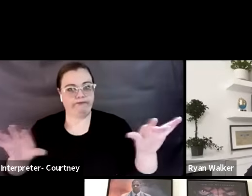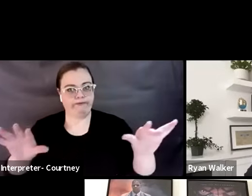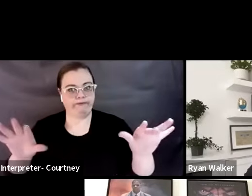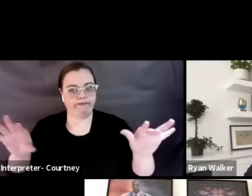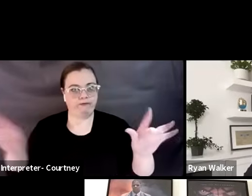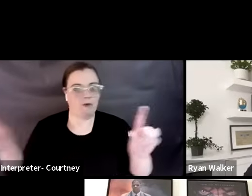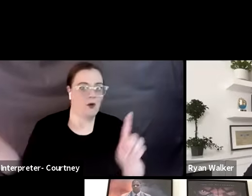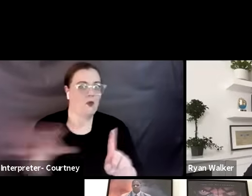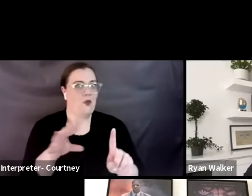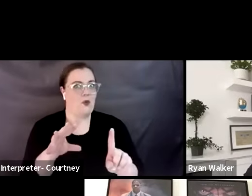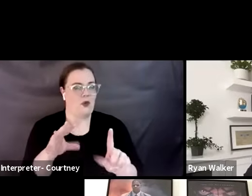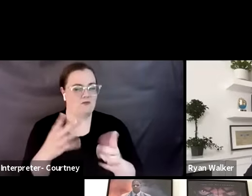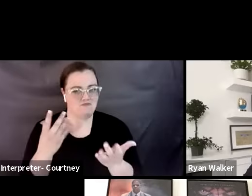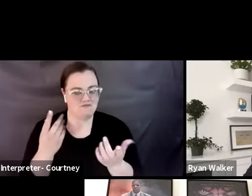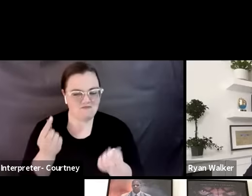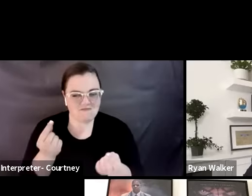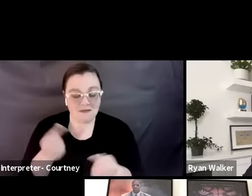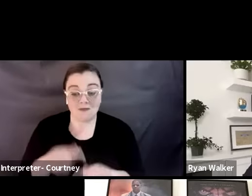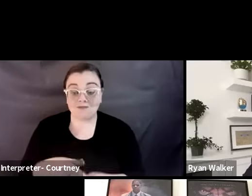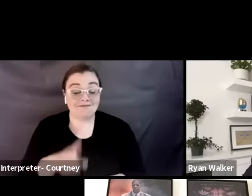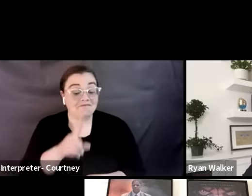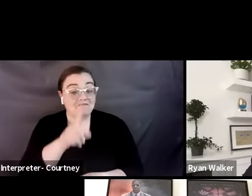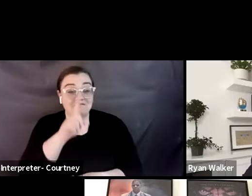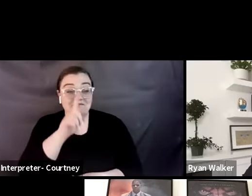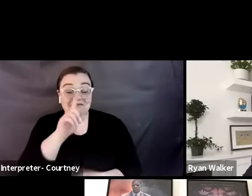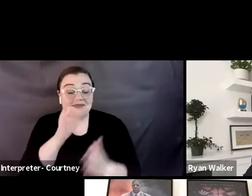blast. There's no rules.